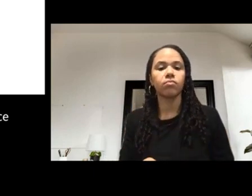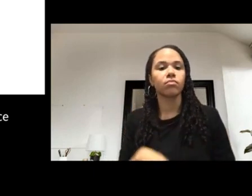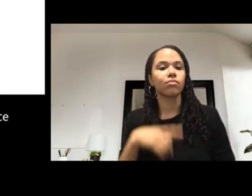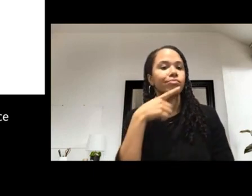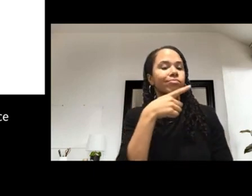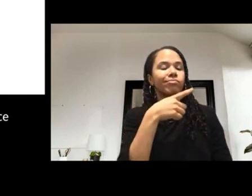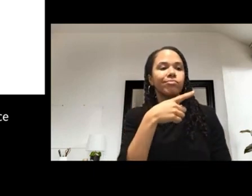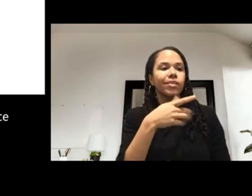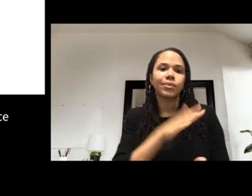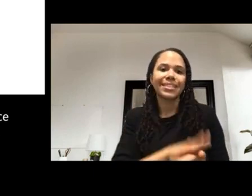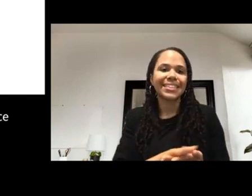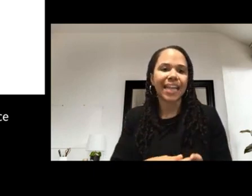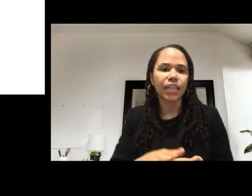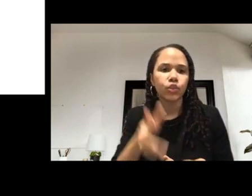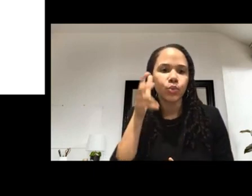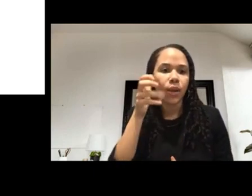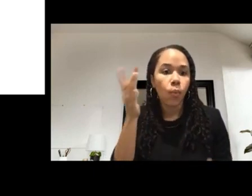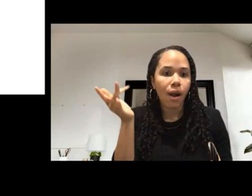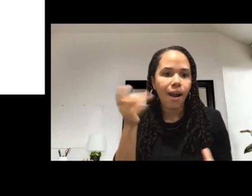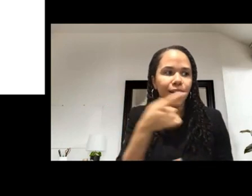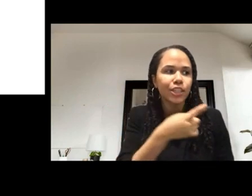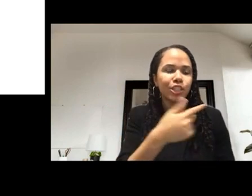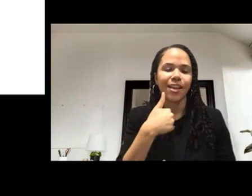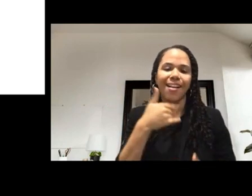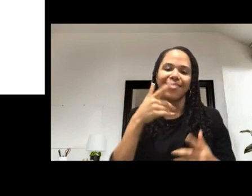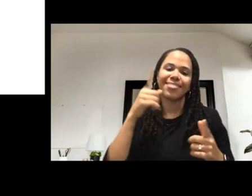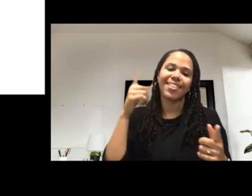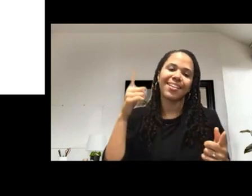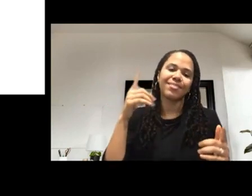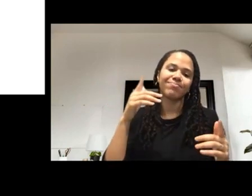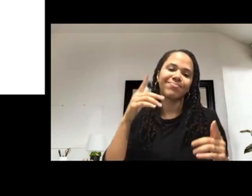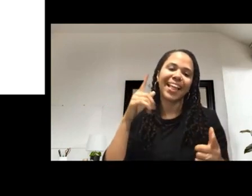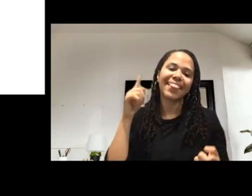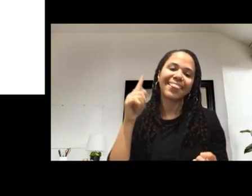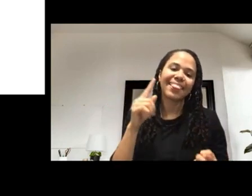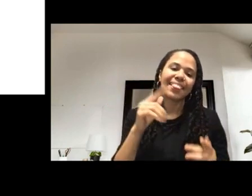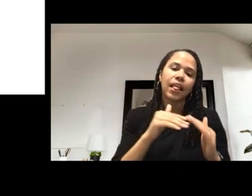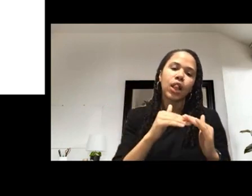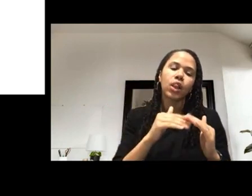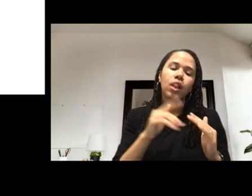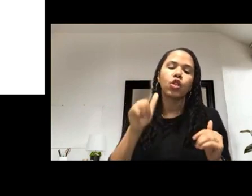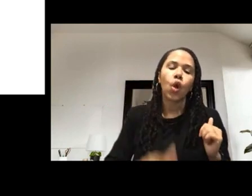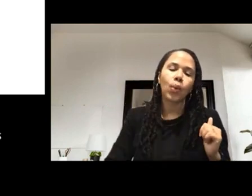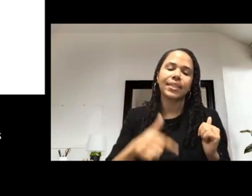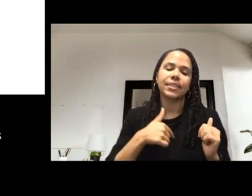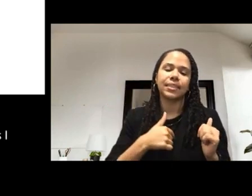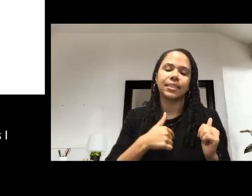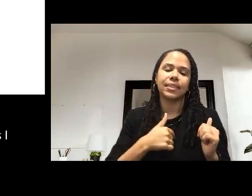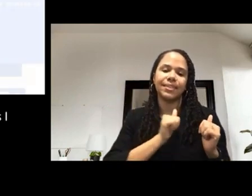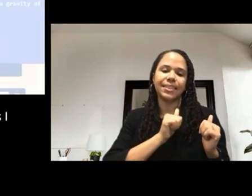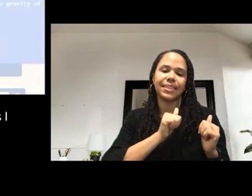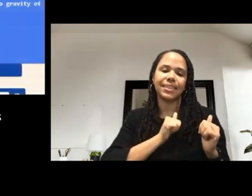self-confidence of anyone in the group. And it grew immensely just from working with others. I thought that was awesome.